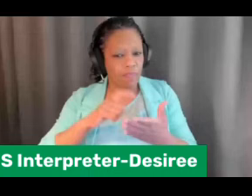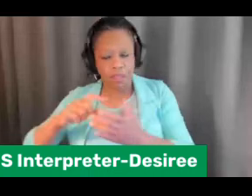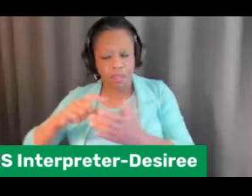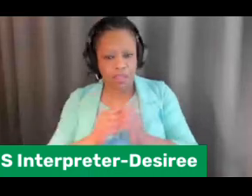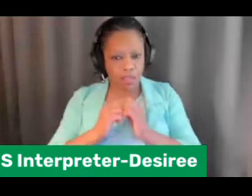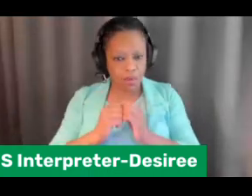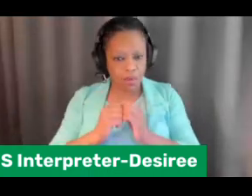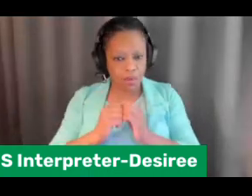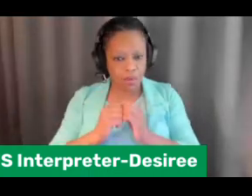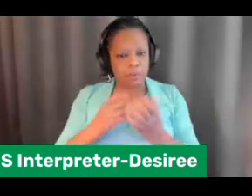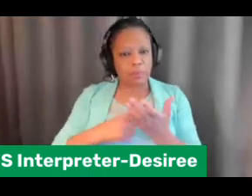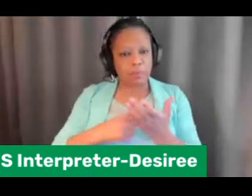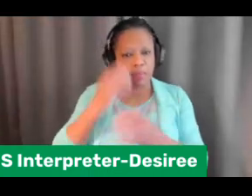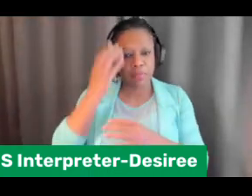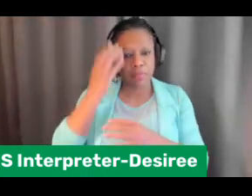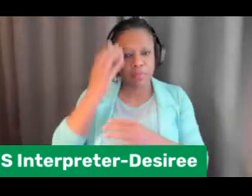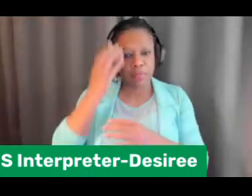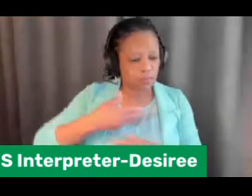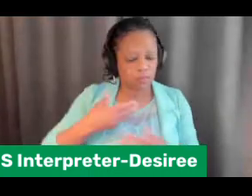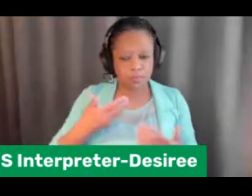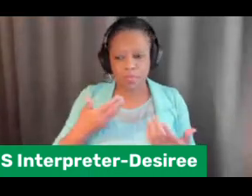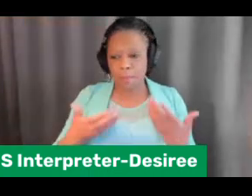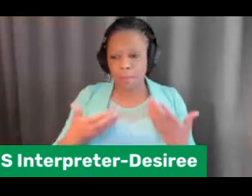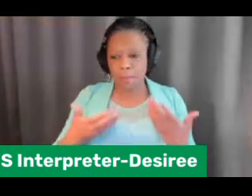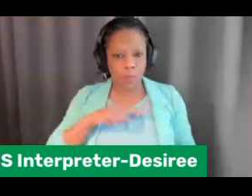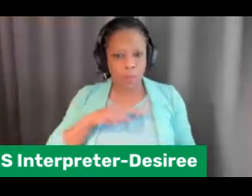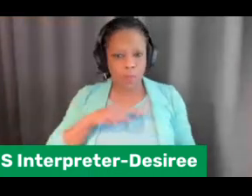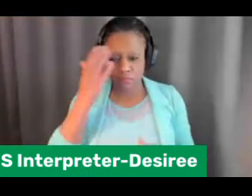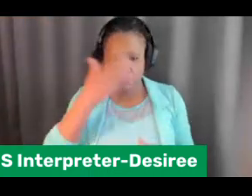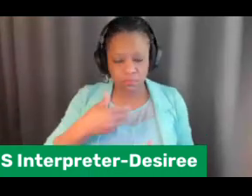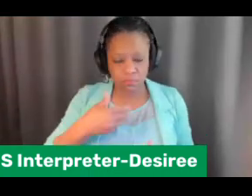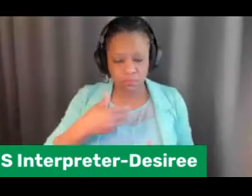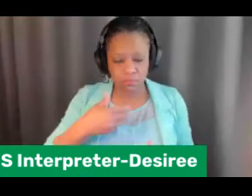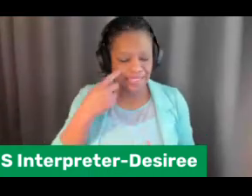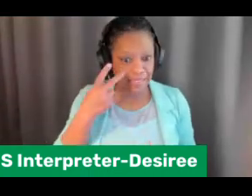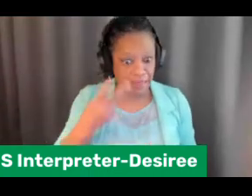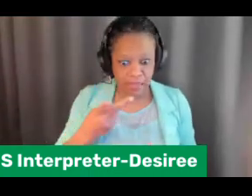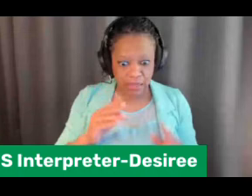us, that we might not be able to observe so easily.